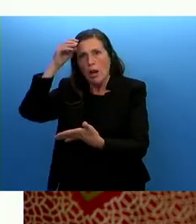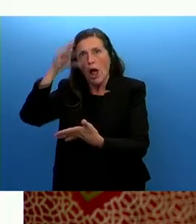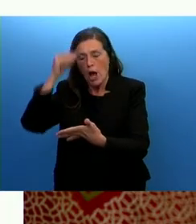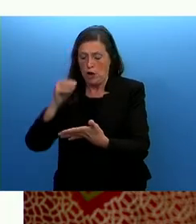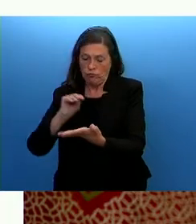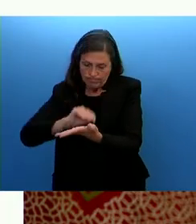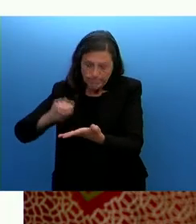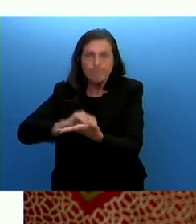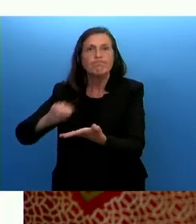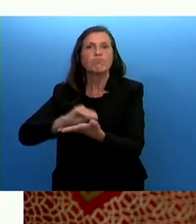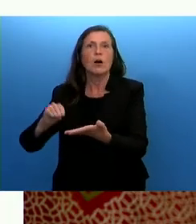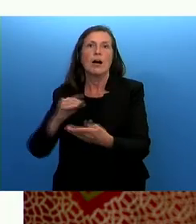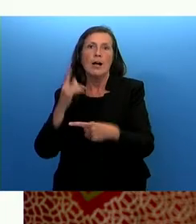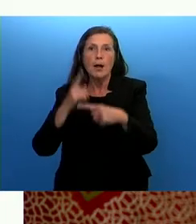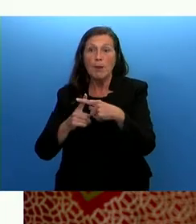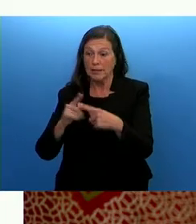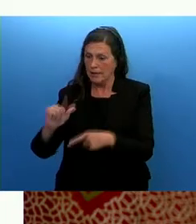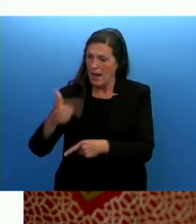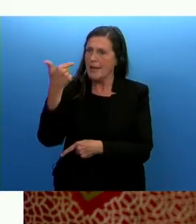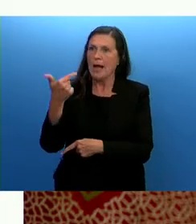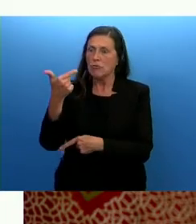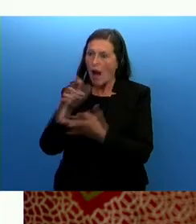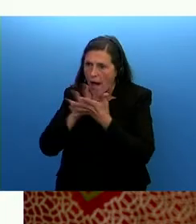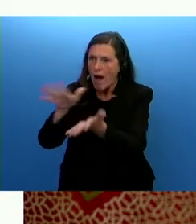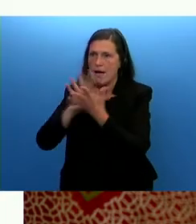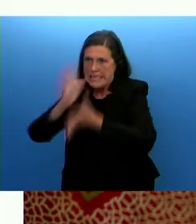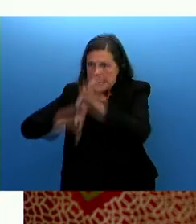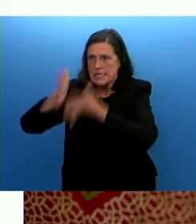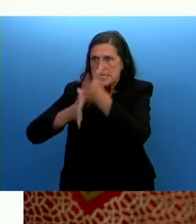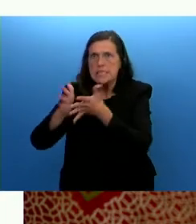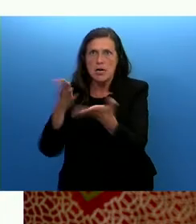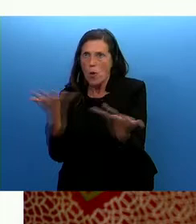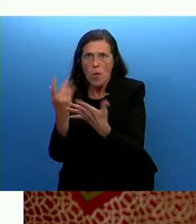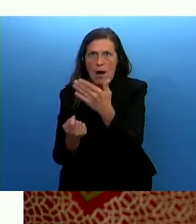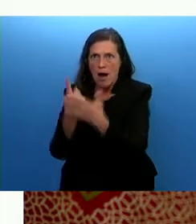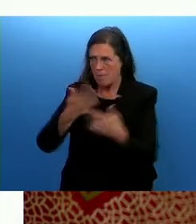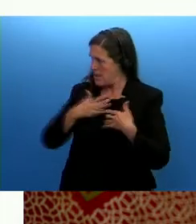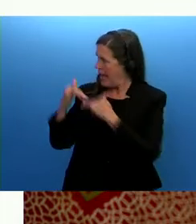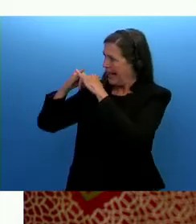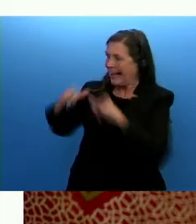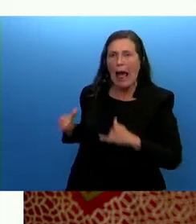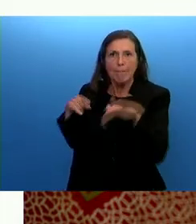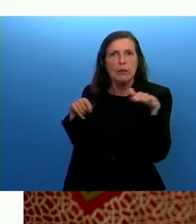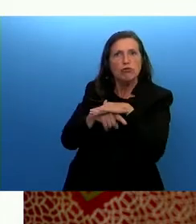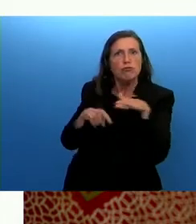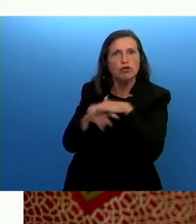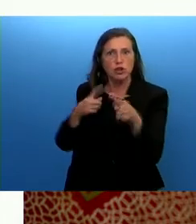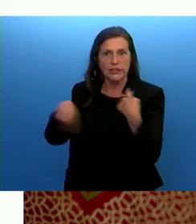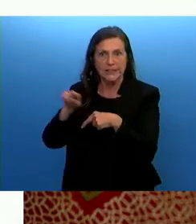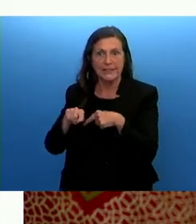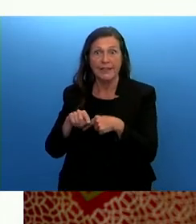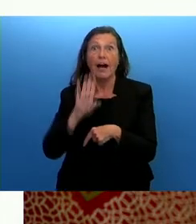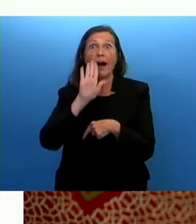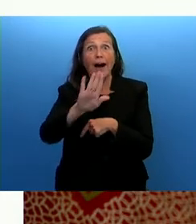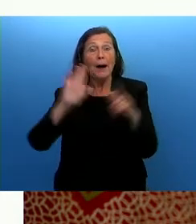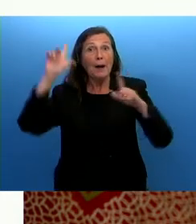to depict the reality of the refugee camp where he lives today at the age of 13. And his picture became the